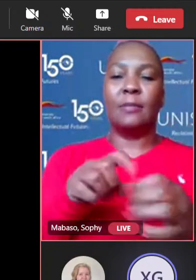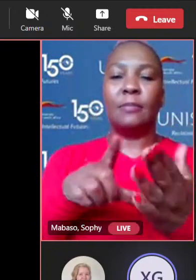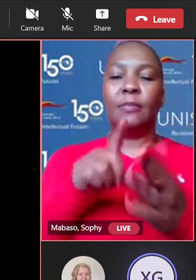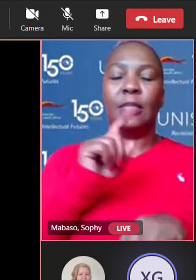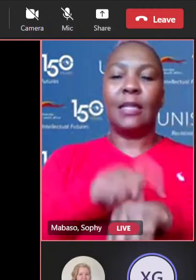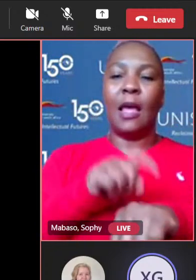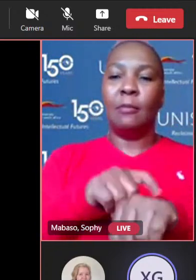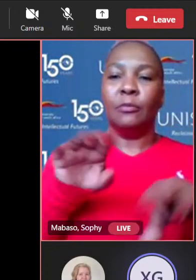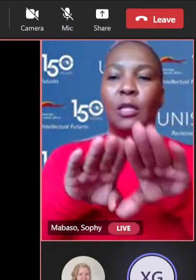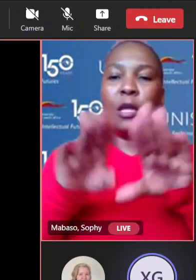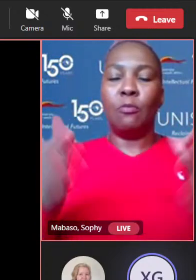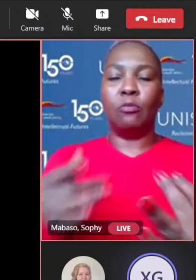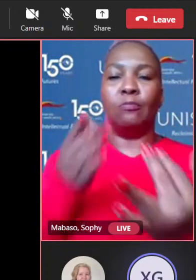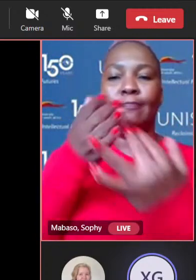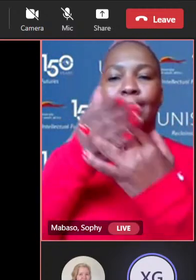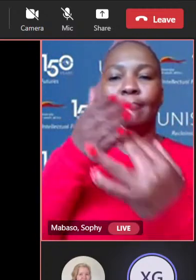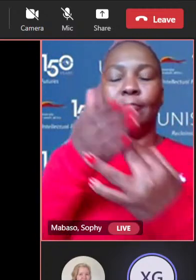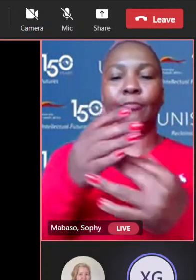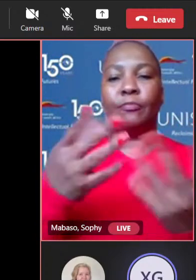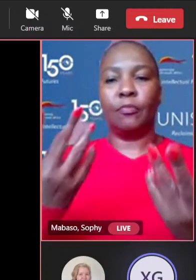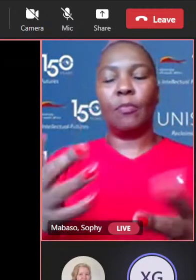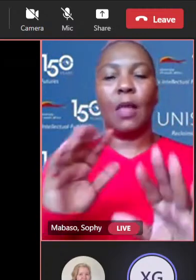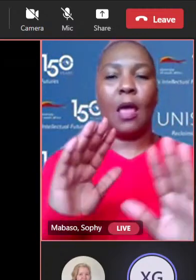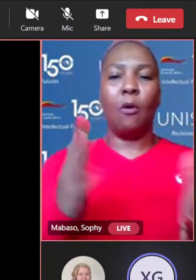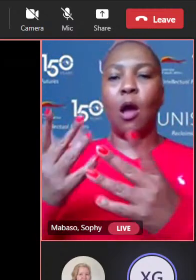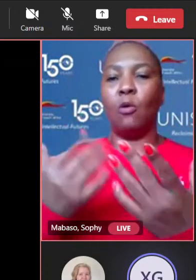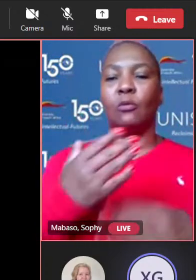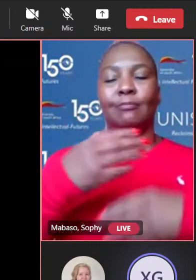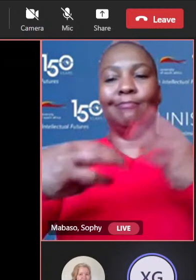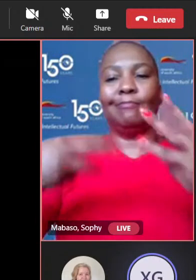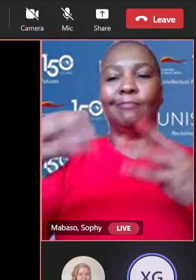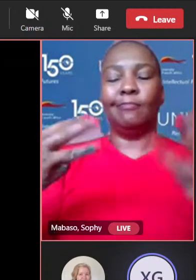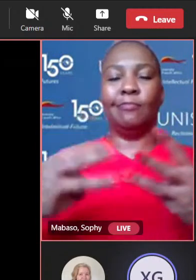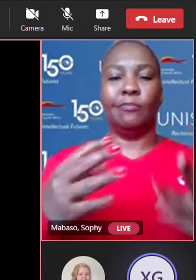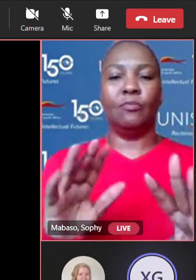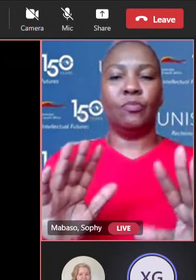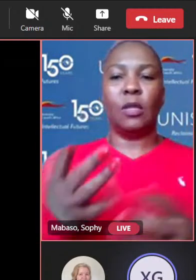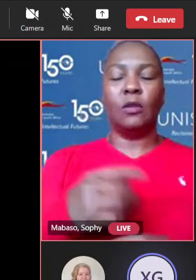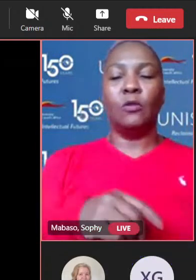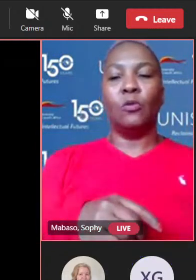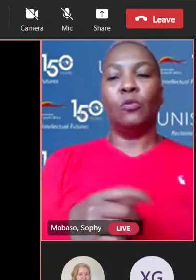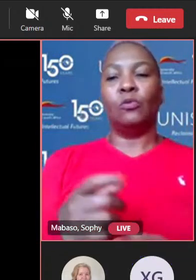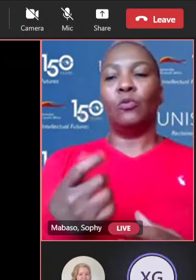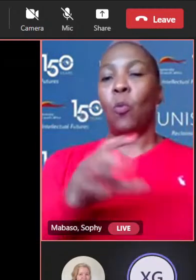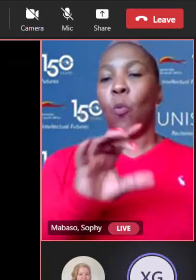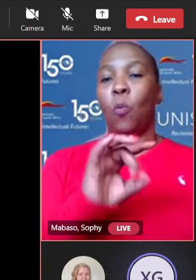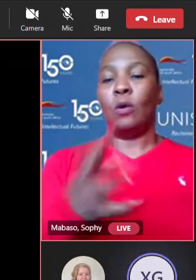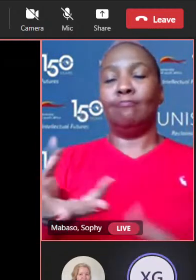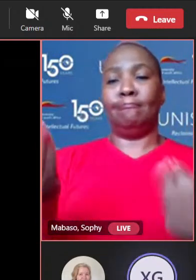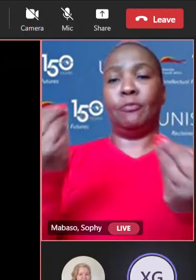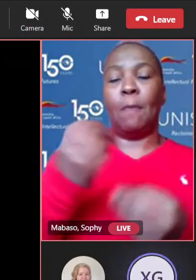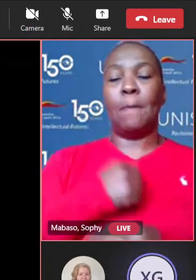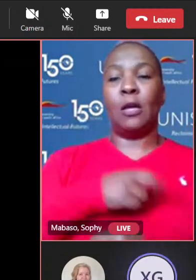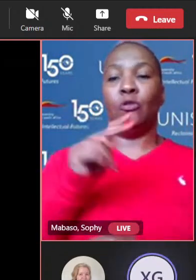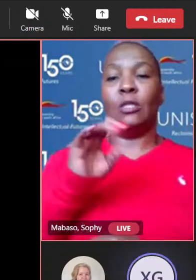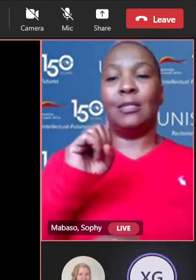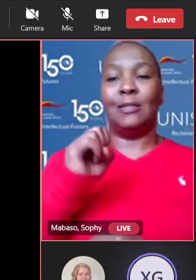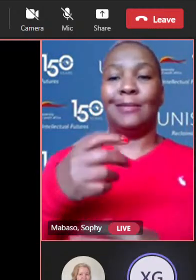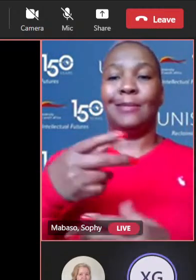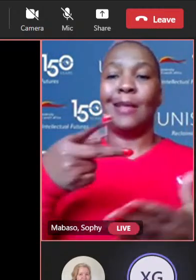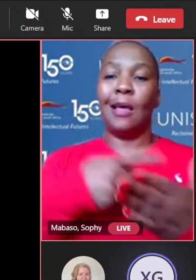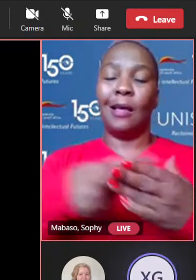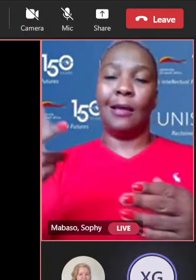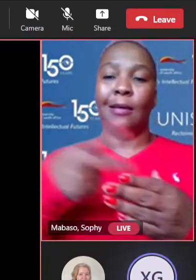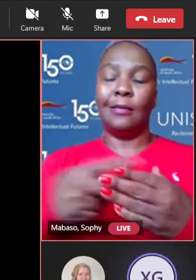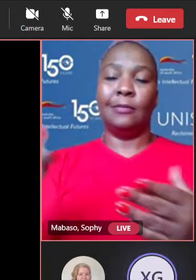accessible. And how it works is, as soon as you have a My Unisa account activated, then automatically your